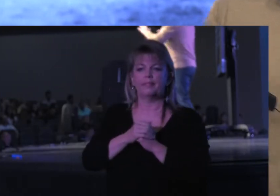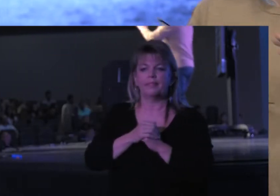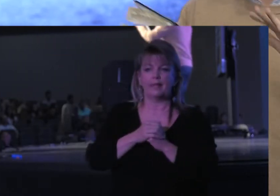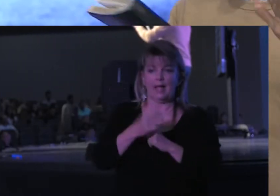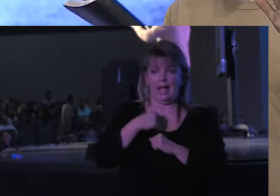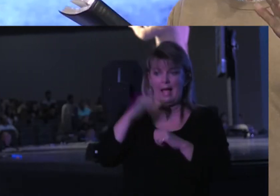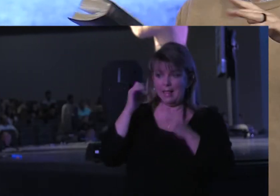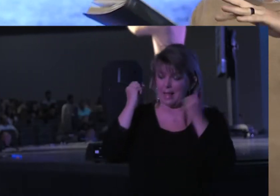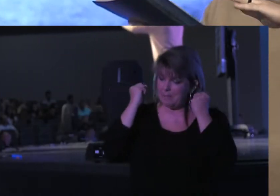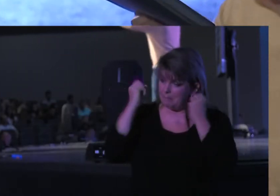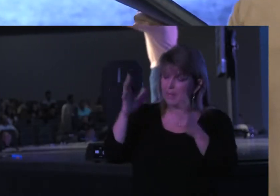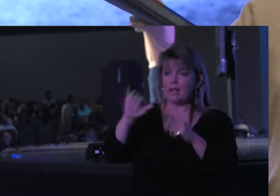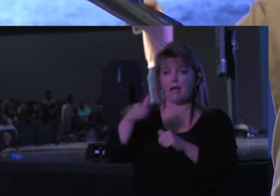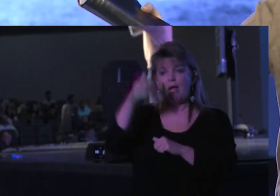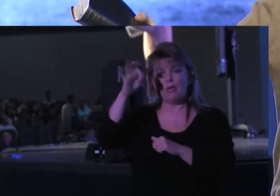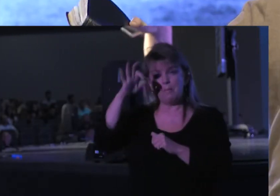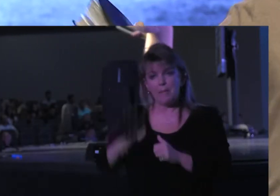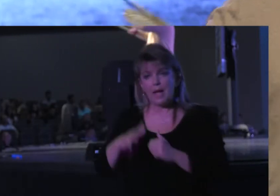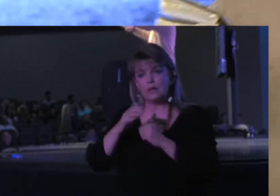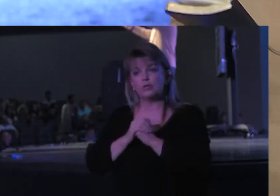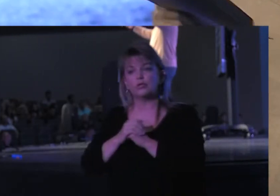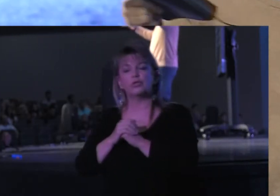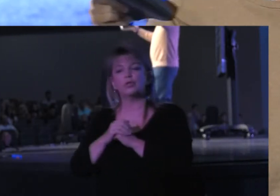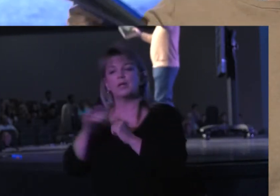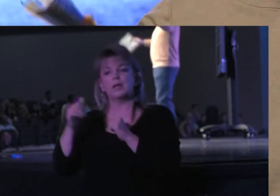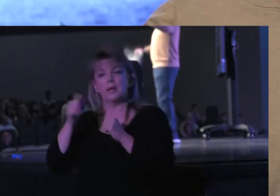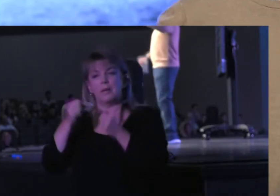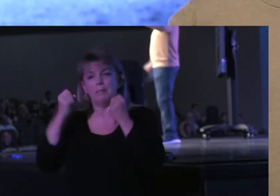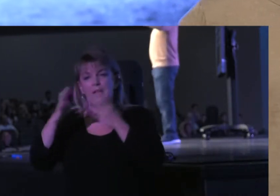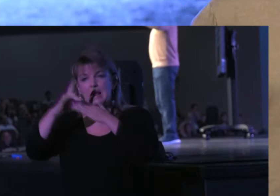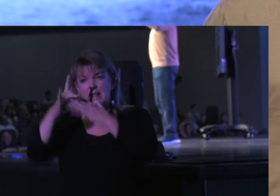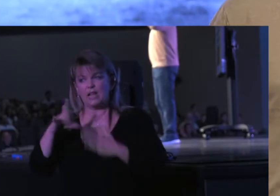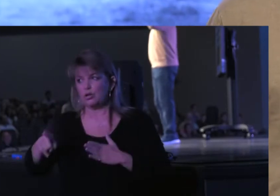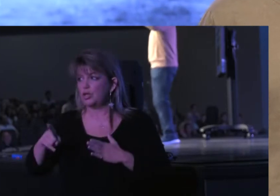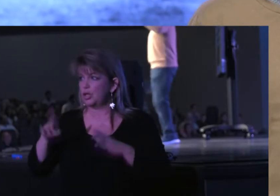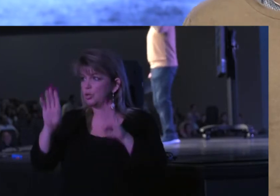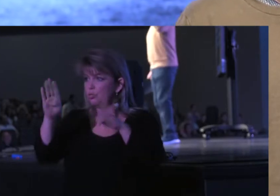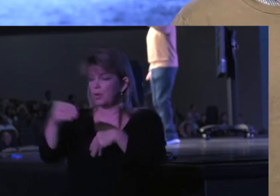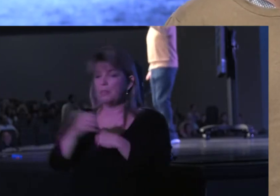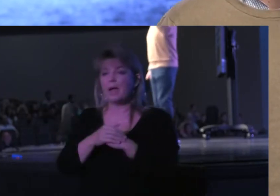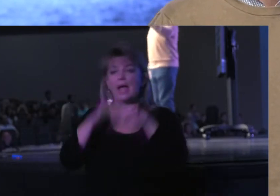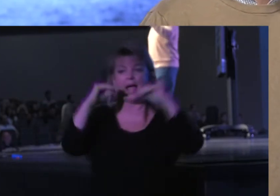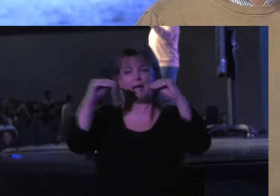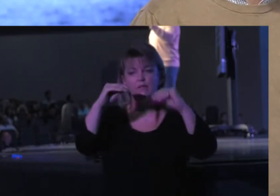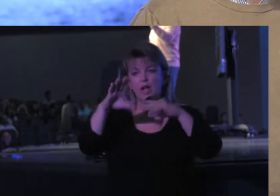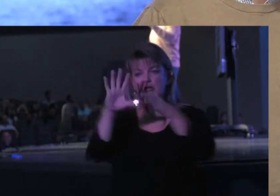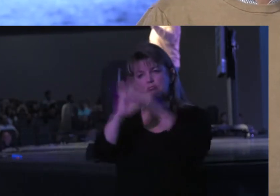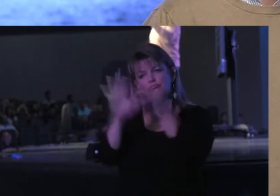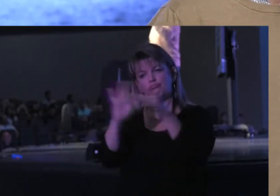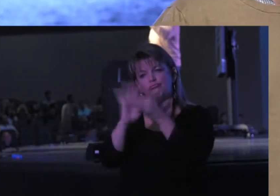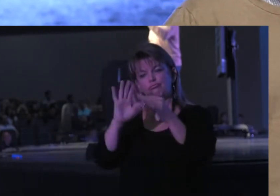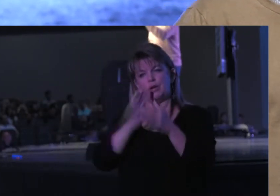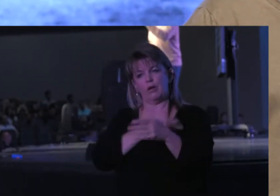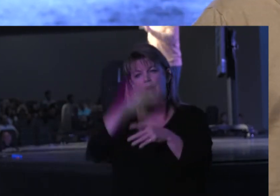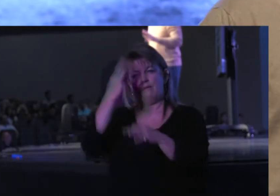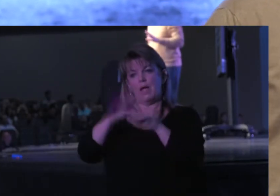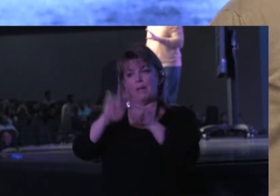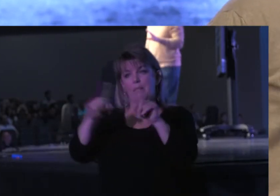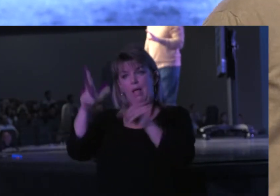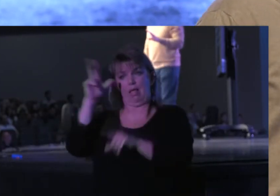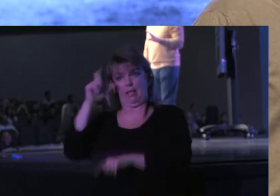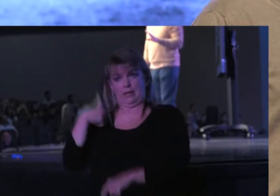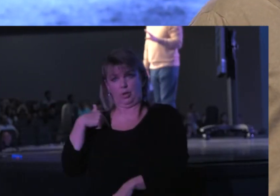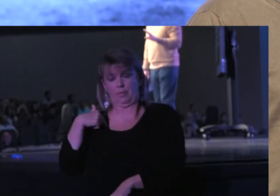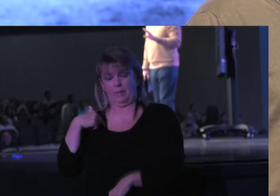I, like many pastors and many small group leaders and many e-group leaders in this room, have taught and shared about sharing our faith, but I want you to listen